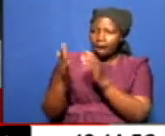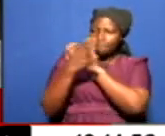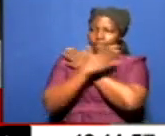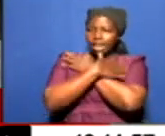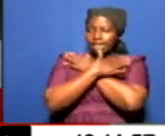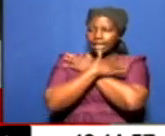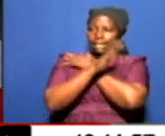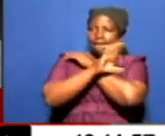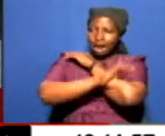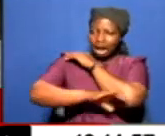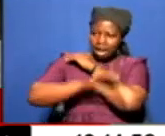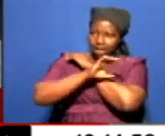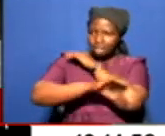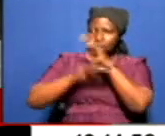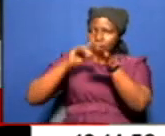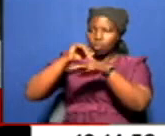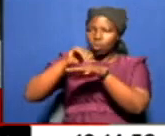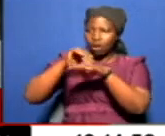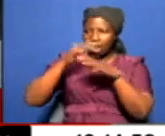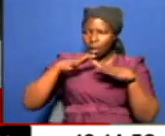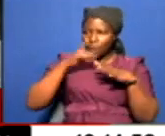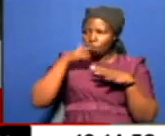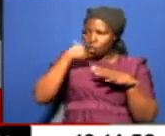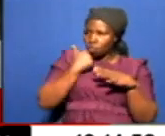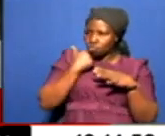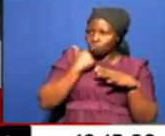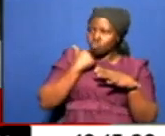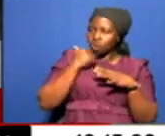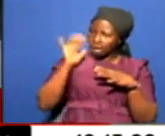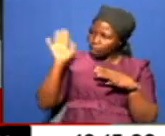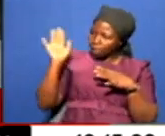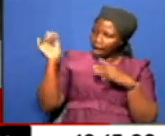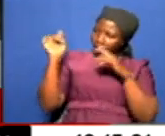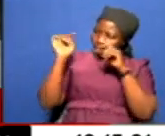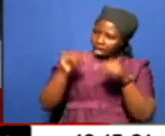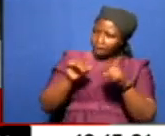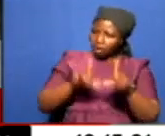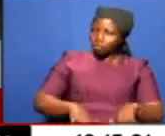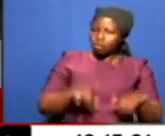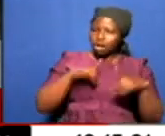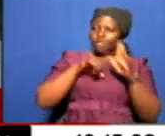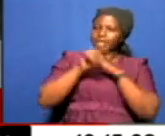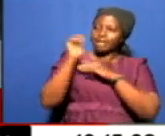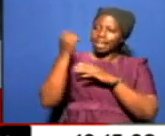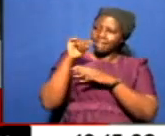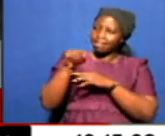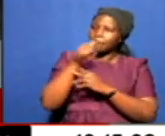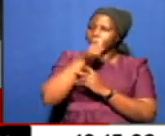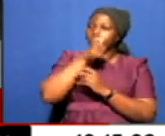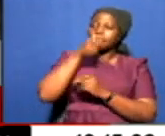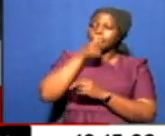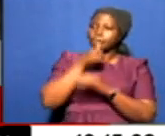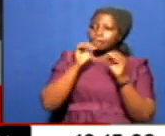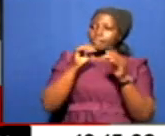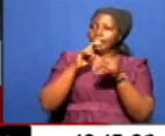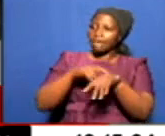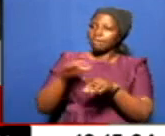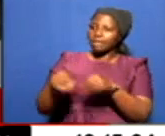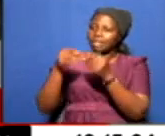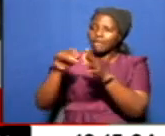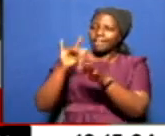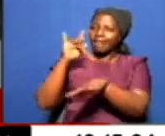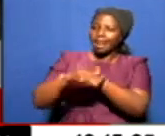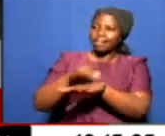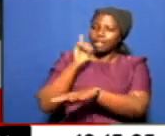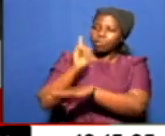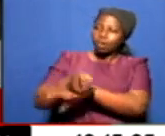their citizens who are in Kenya. Mm-hmm. So number one, that is not a secret. Mm-hmm. So when they give these early warnings, we always analyze